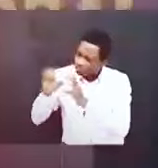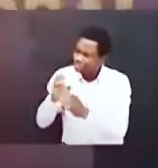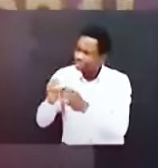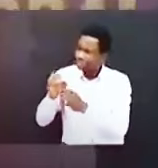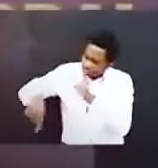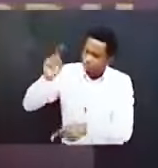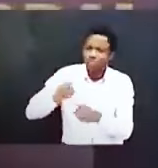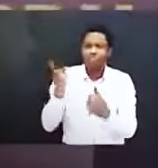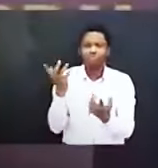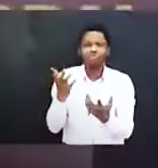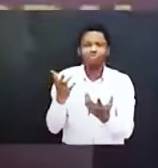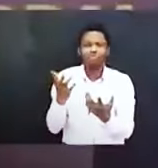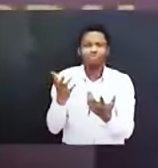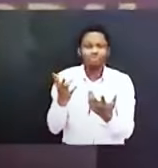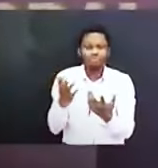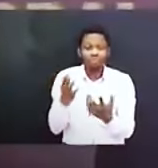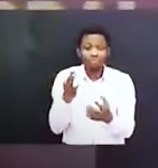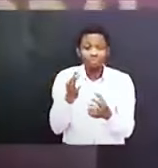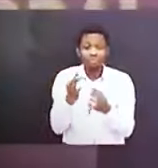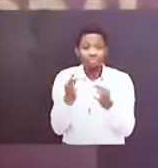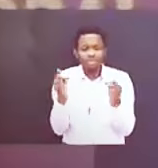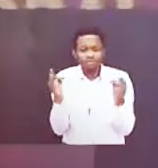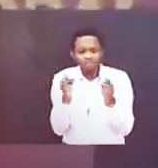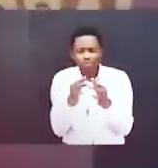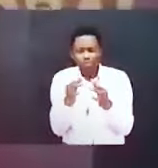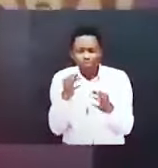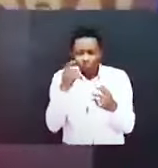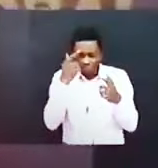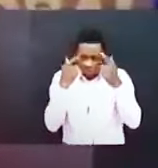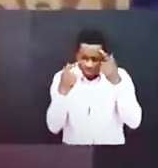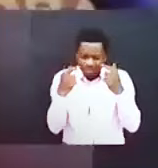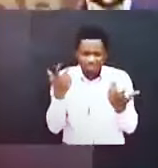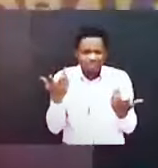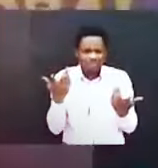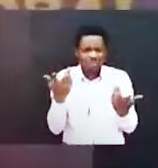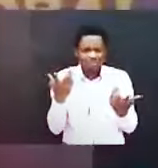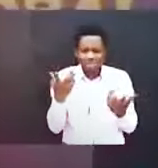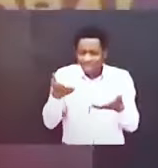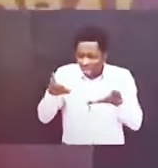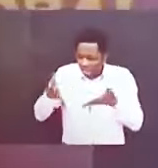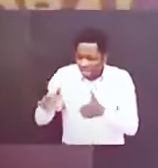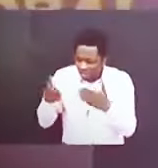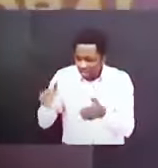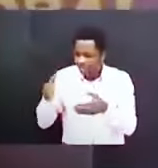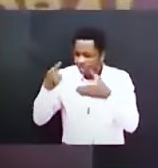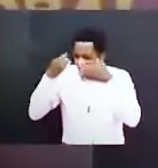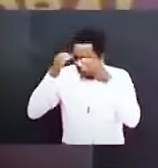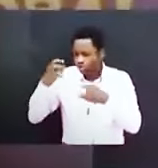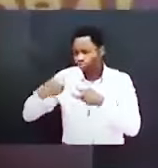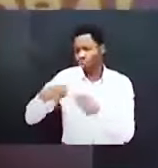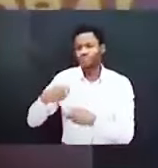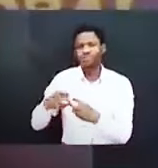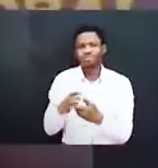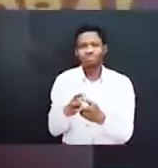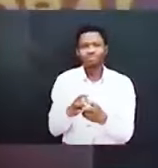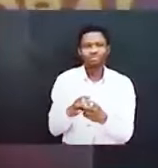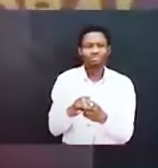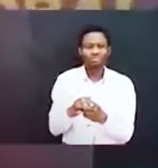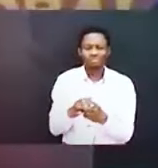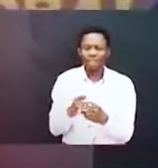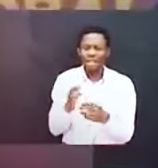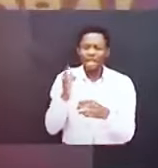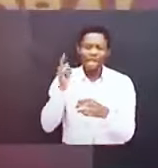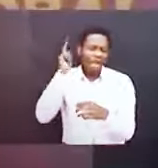Mima utu ankamigina ha. I mean, but we have people like this. Then later on, they said that she has some